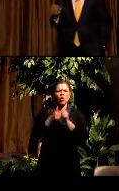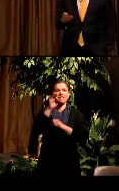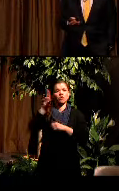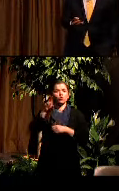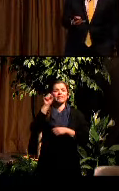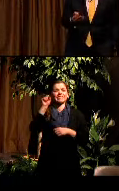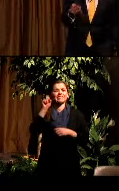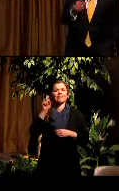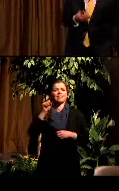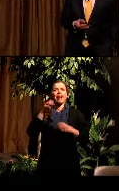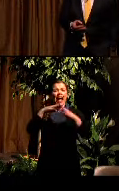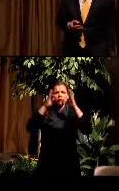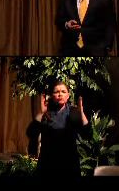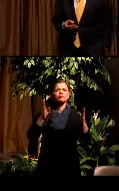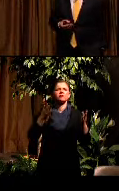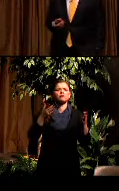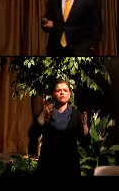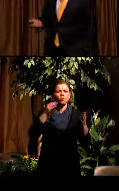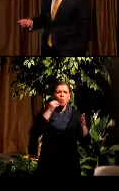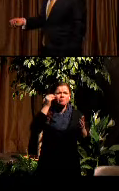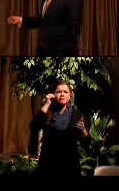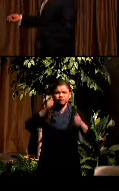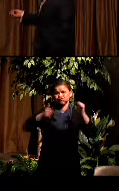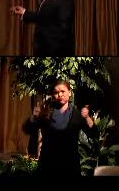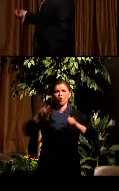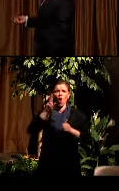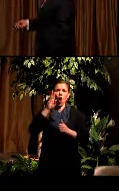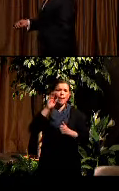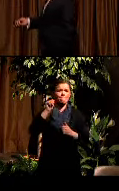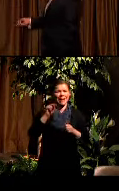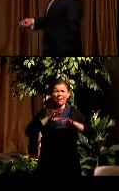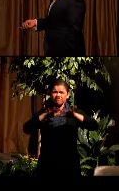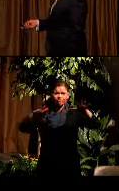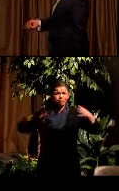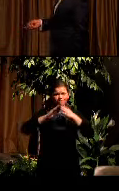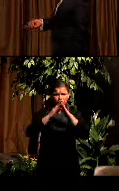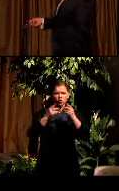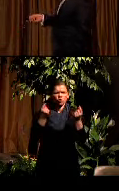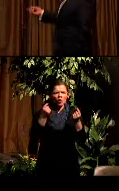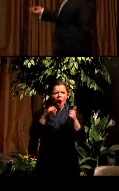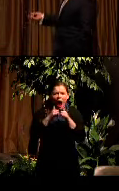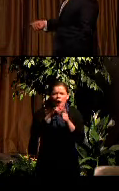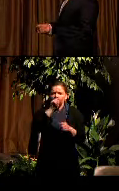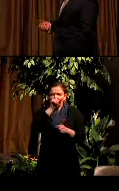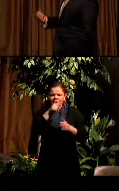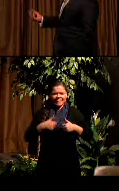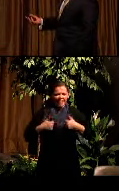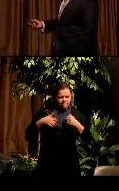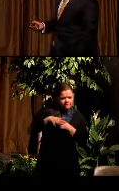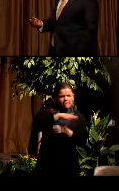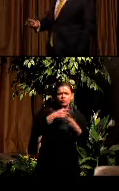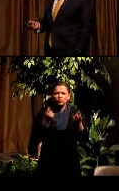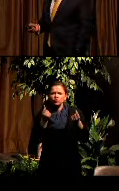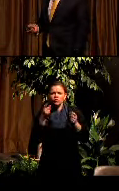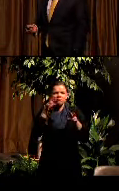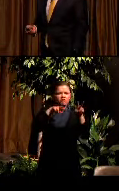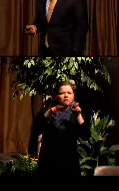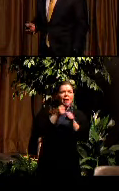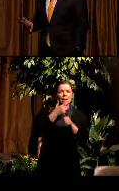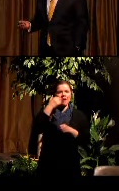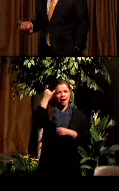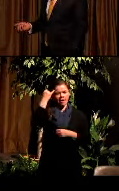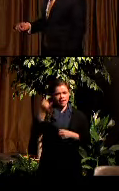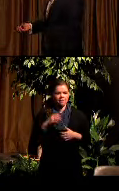about birds and other wildlife that live in these environments. So I started something called Neighborhood Nestwatch to understand this impact of